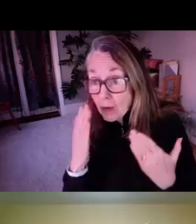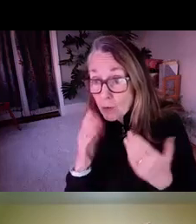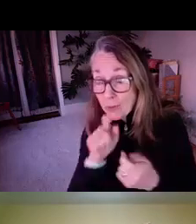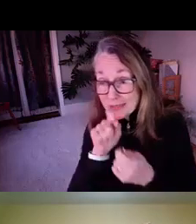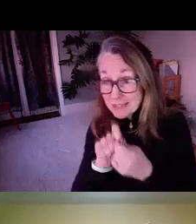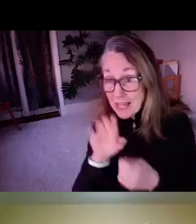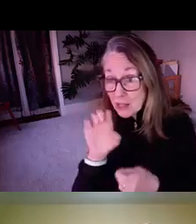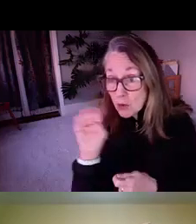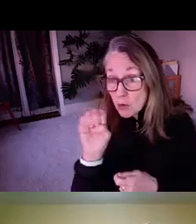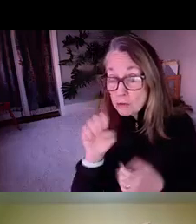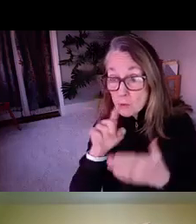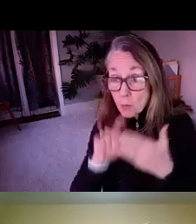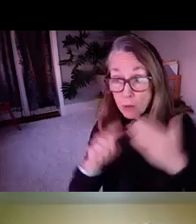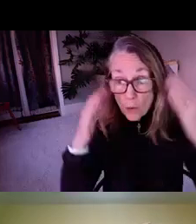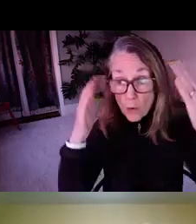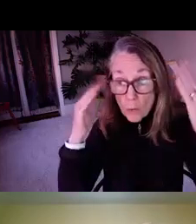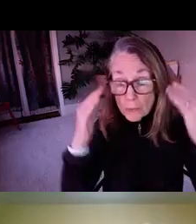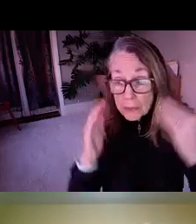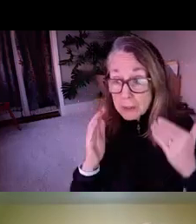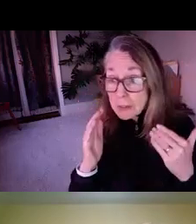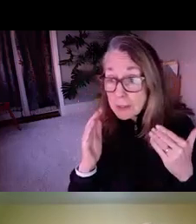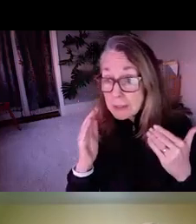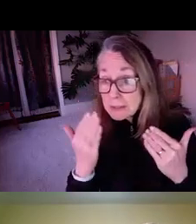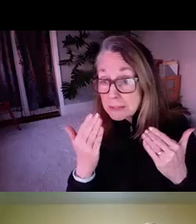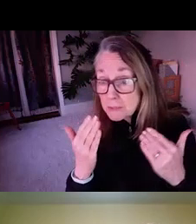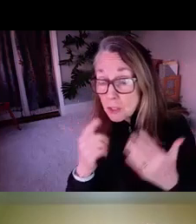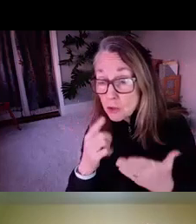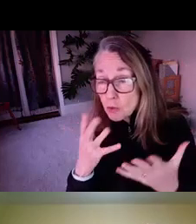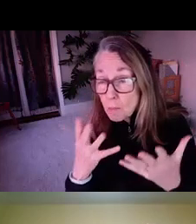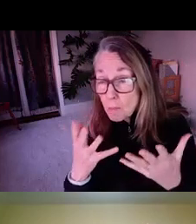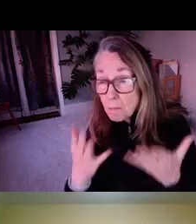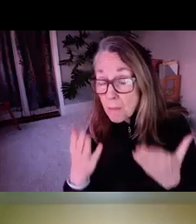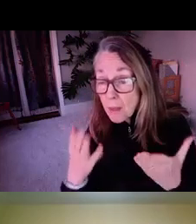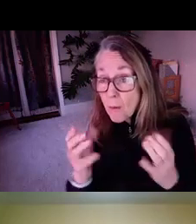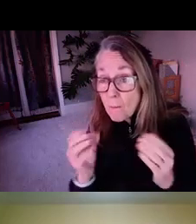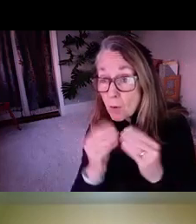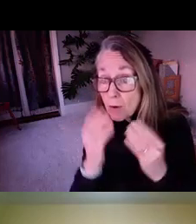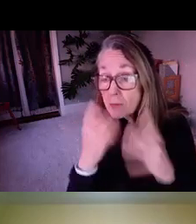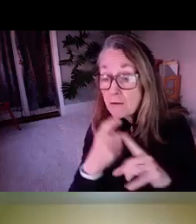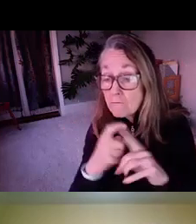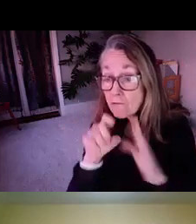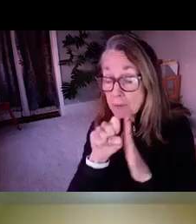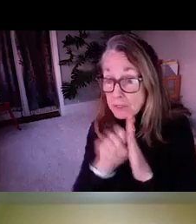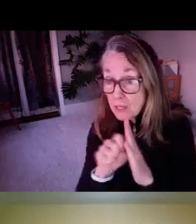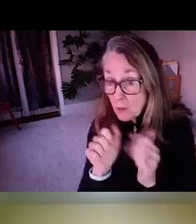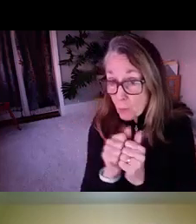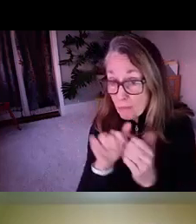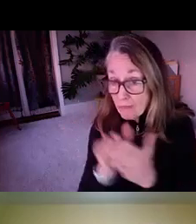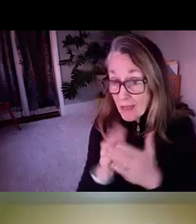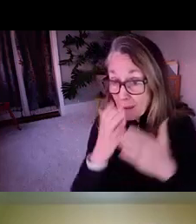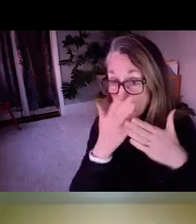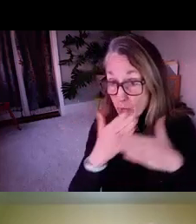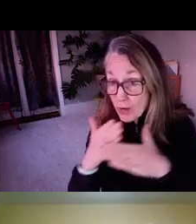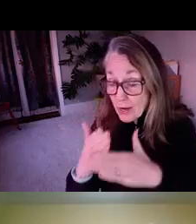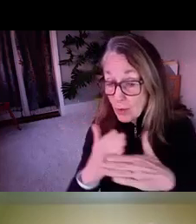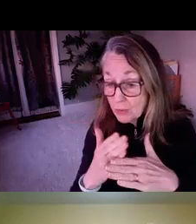hoping for, or if it sounds like perhaps you're also hoping for more information from the state with that breakout for COVID data.